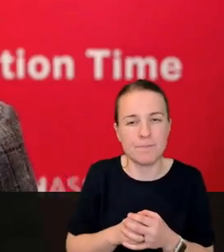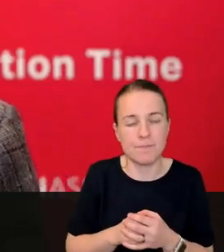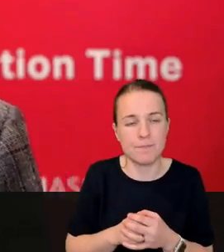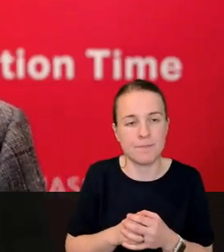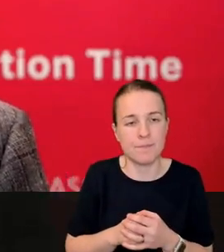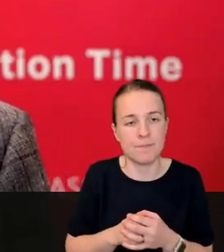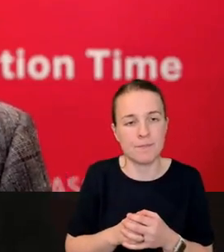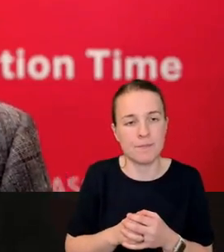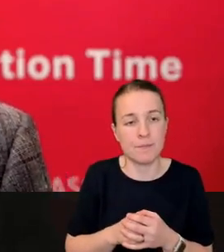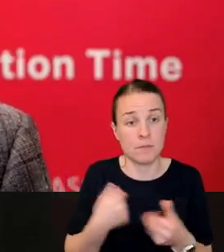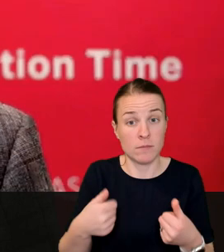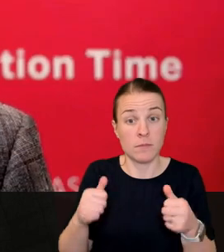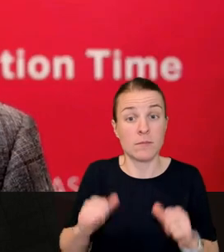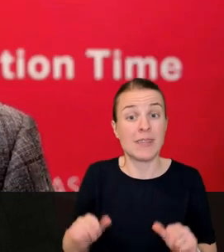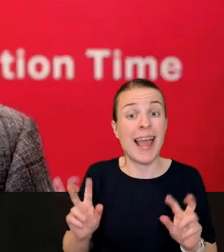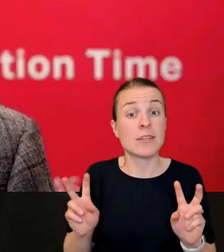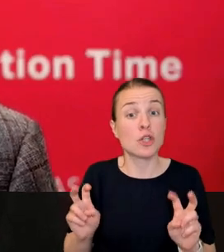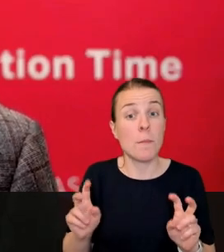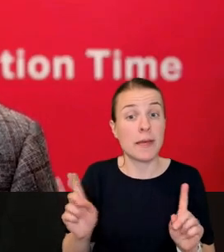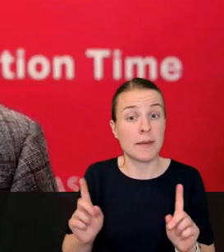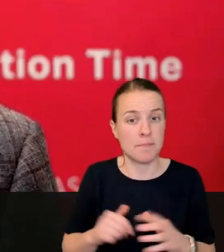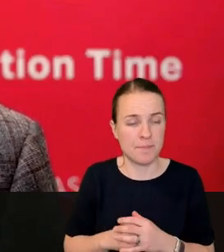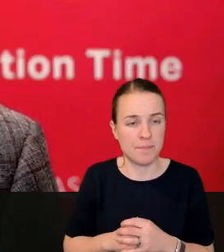The next section is...